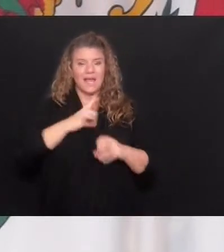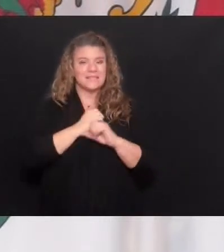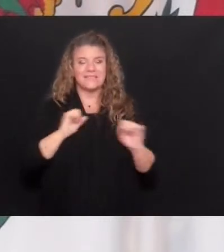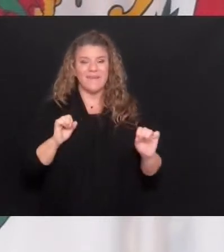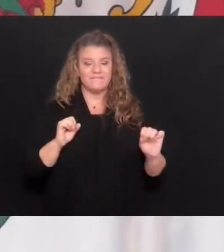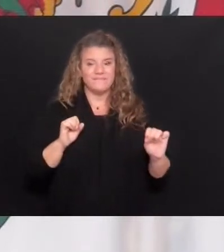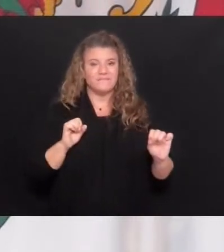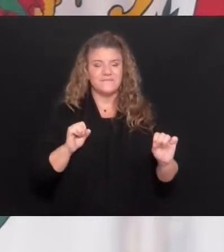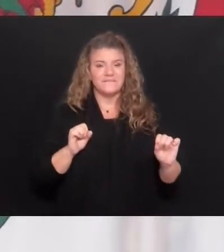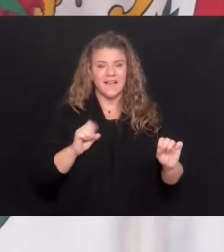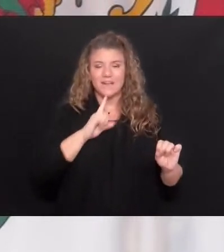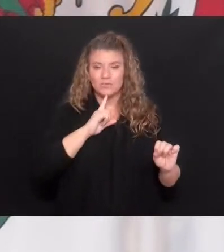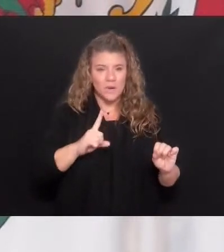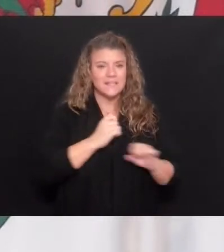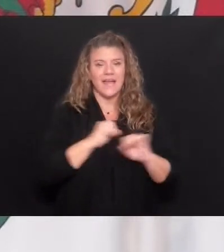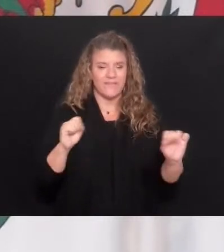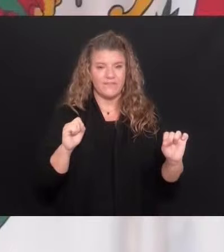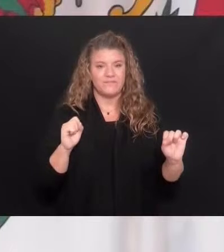is unbelievable.